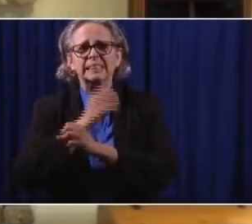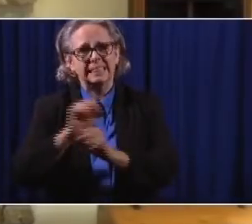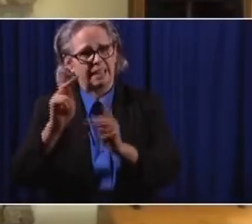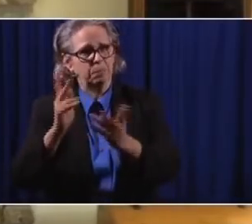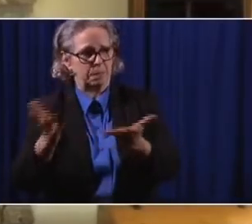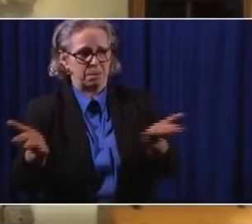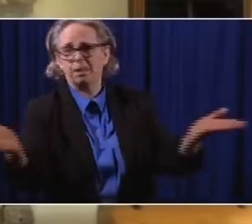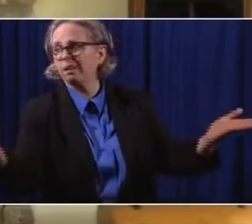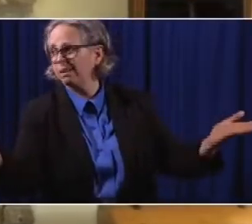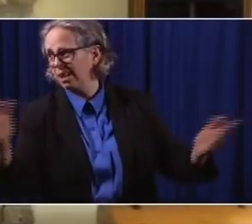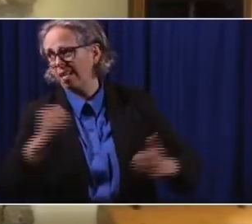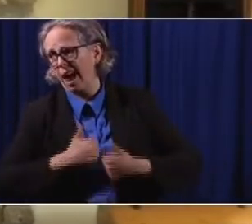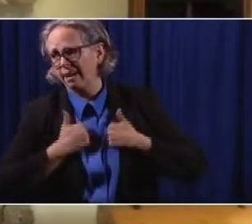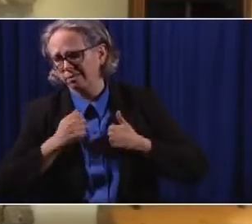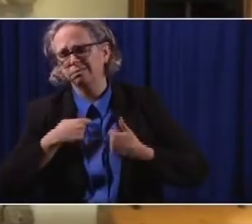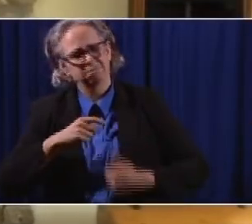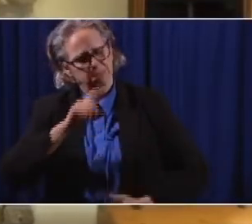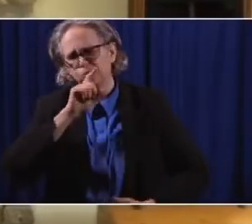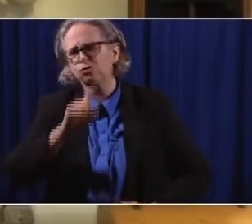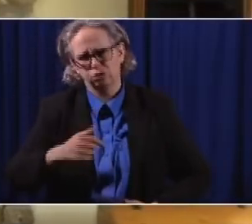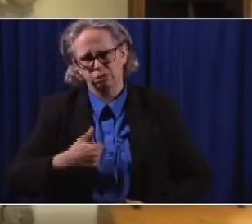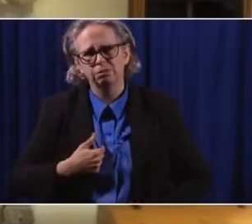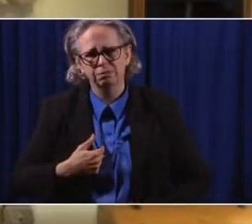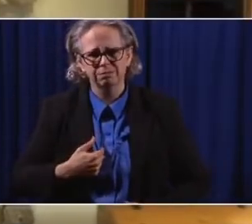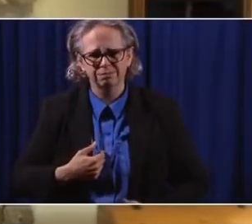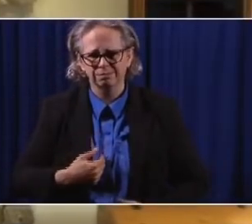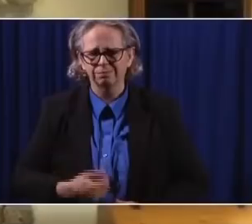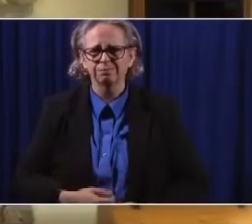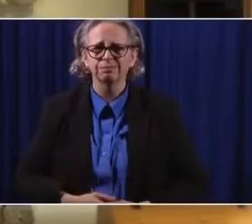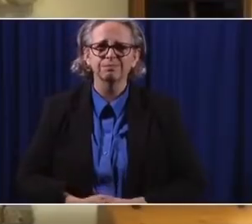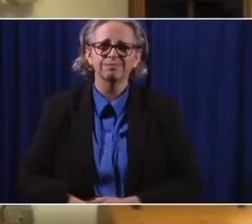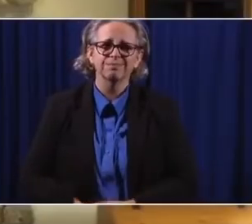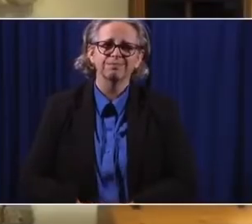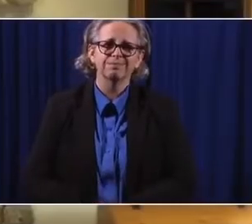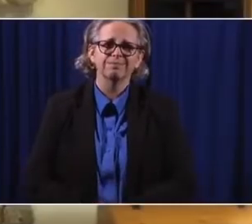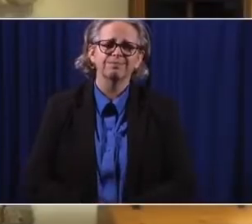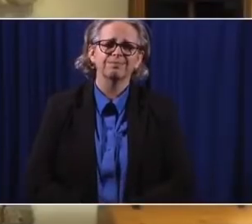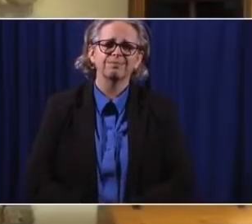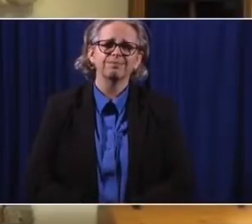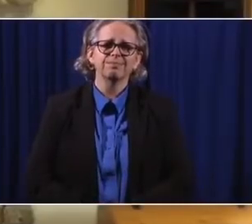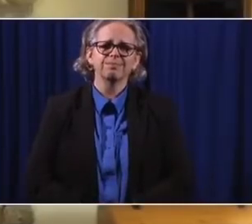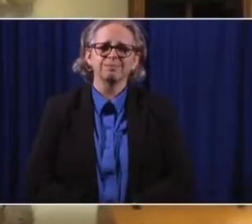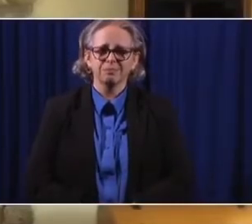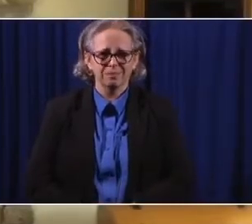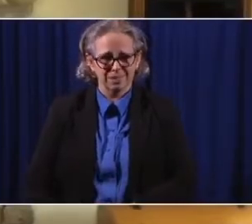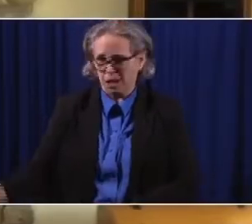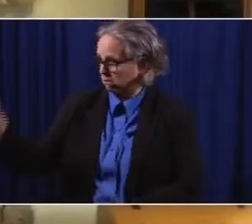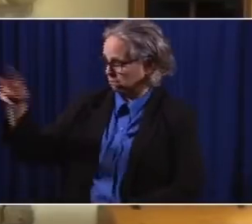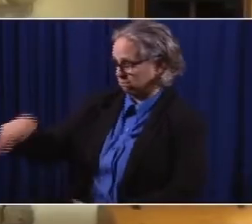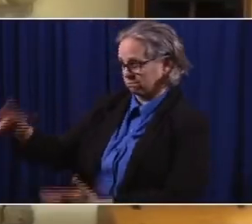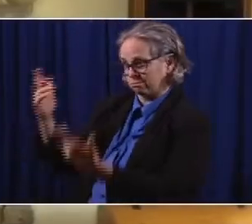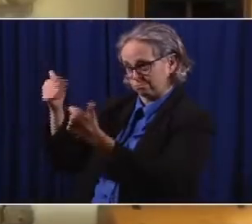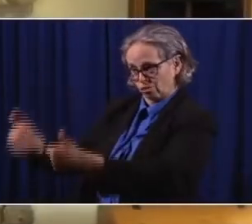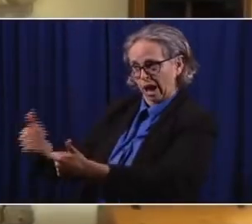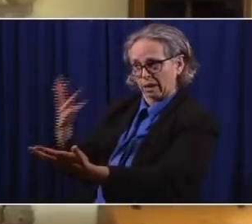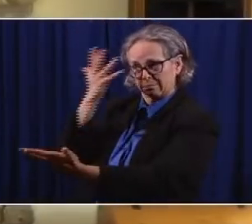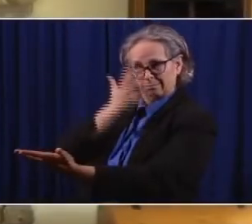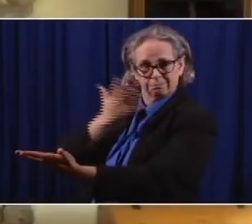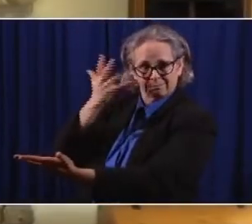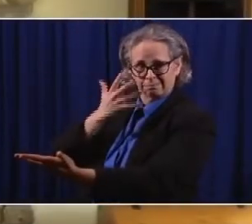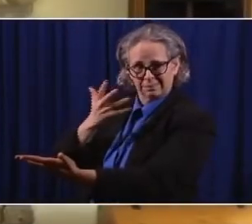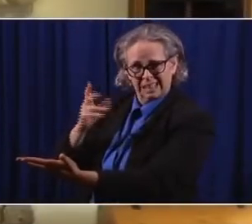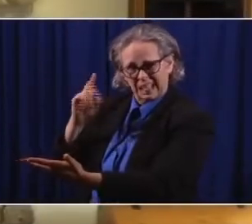their families from going through that as well. So you're looking great. You're feeling pretty good, a little tired,